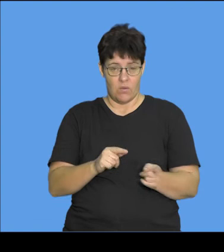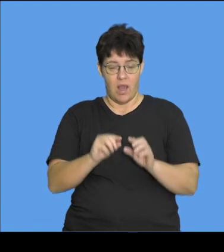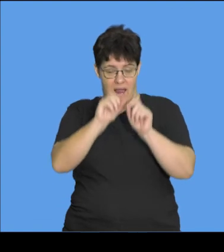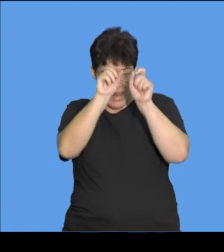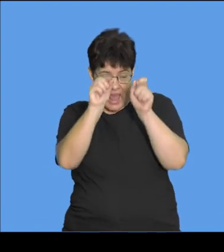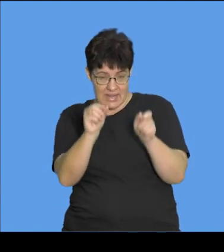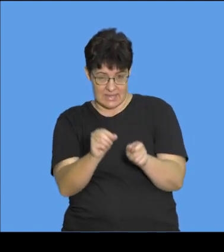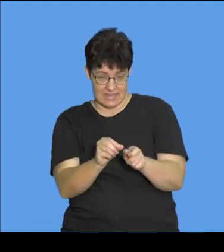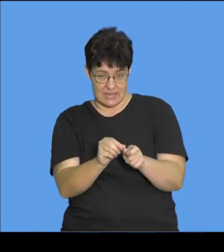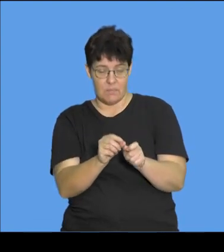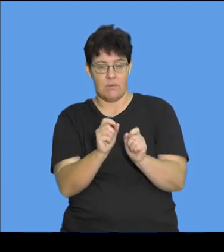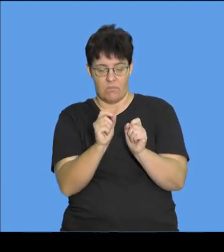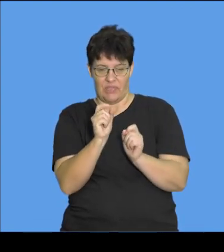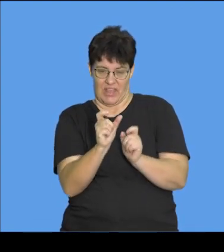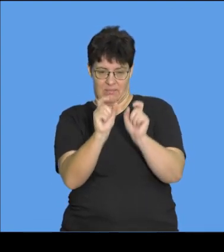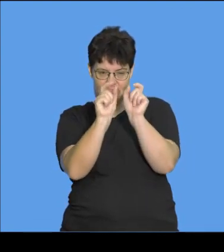to thicken.